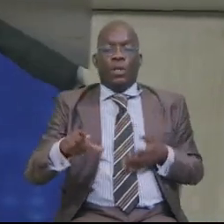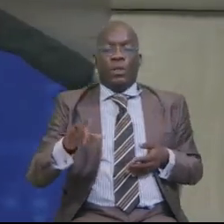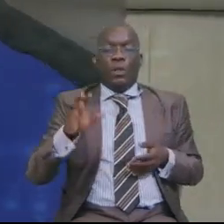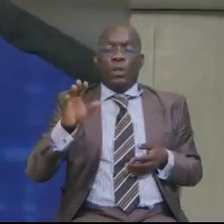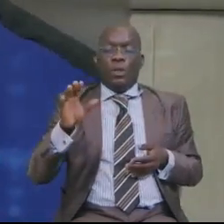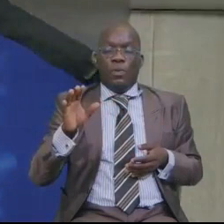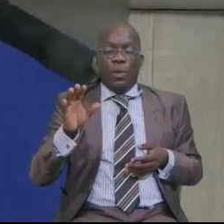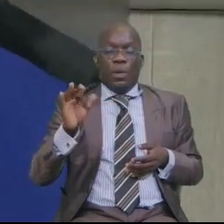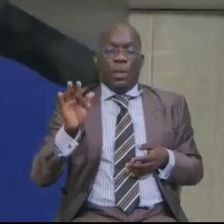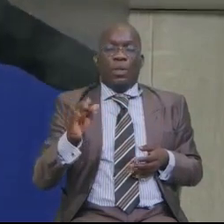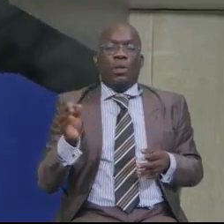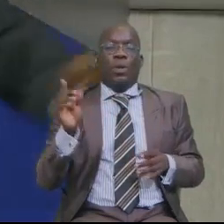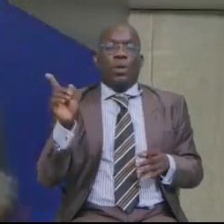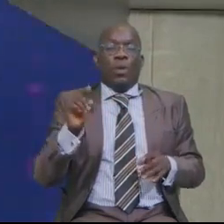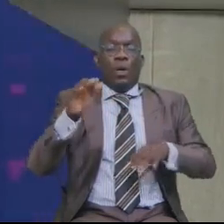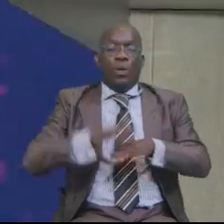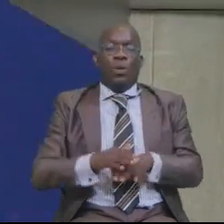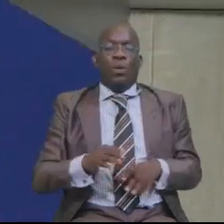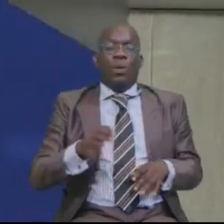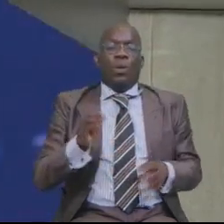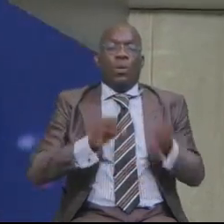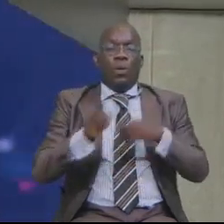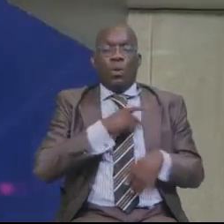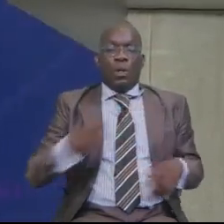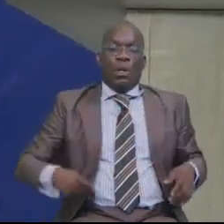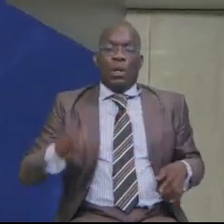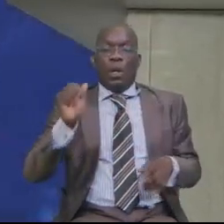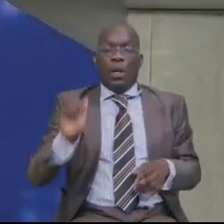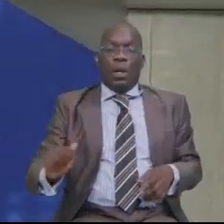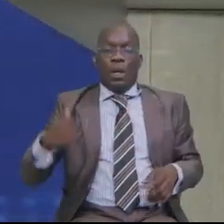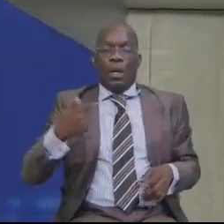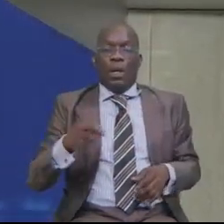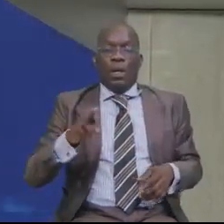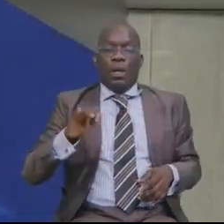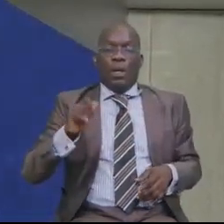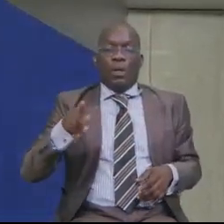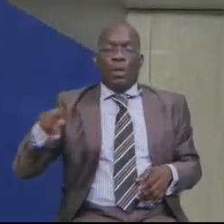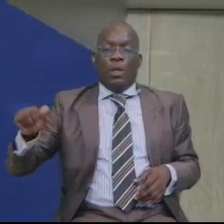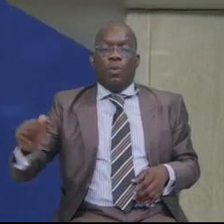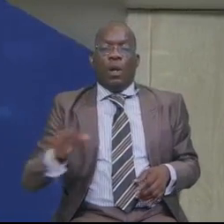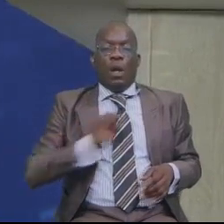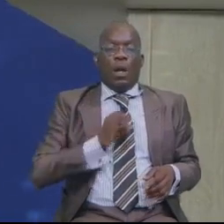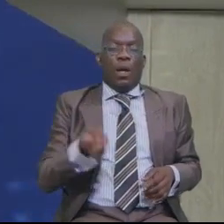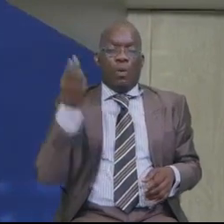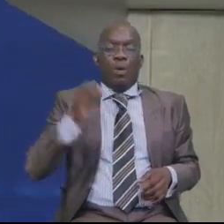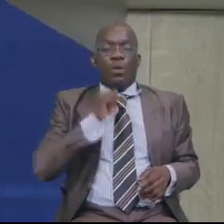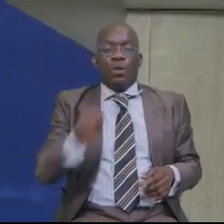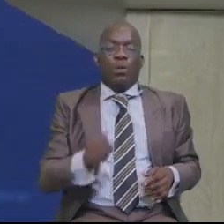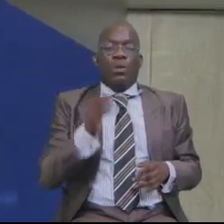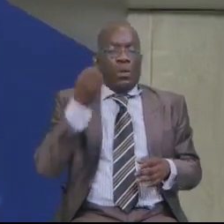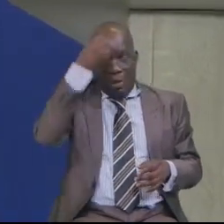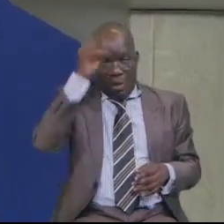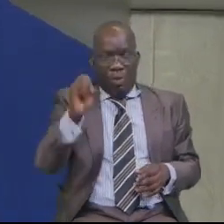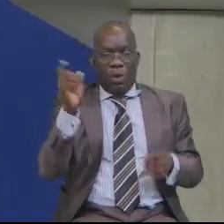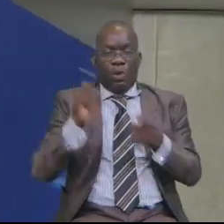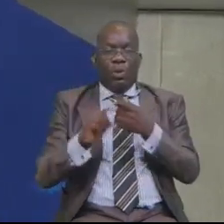O King Agrippa, I was not disobedient unto the heavenly vision.